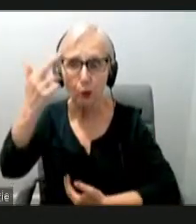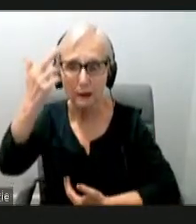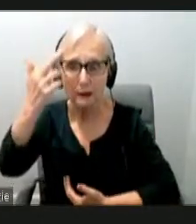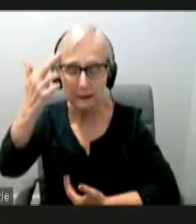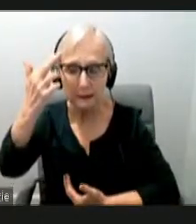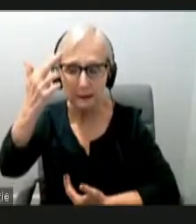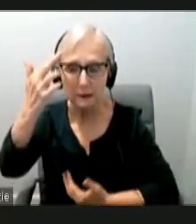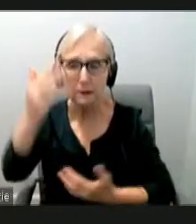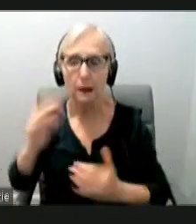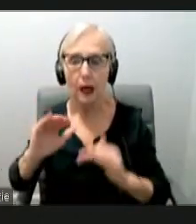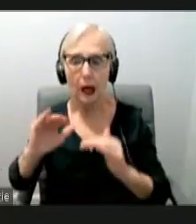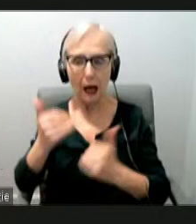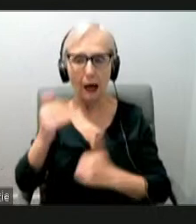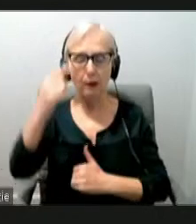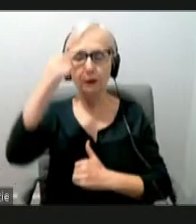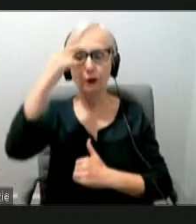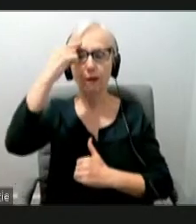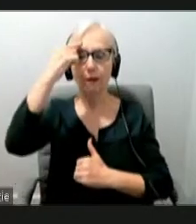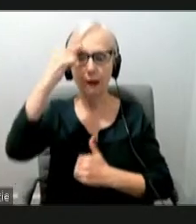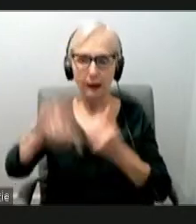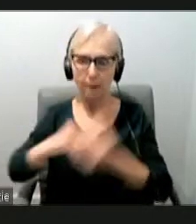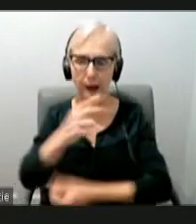that hospitalization data?